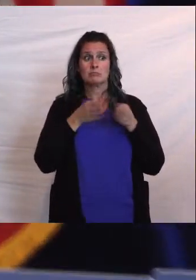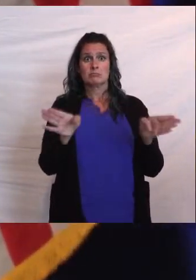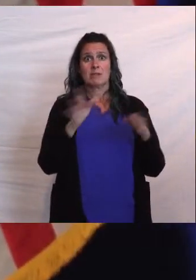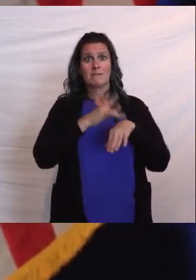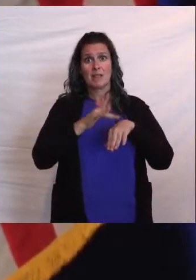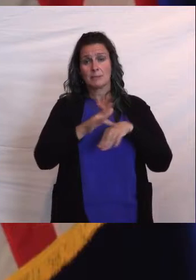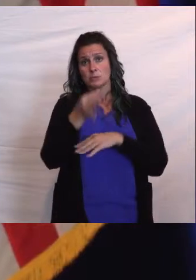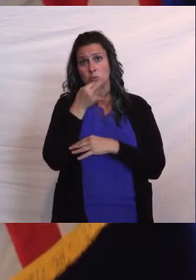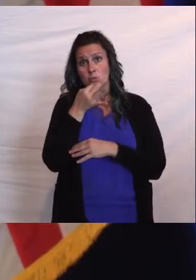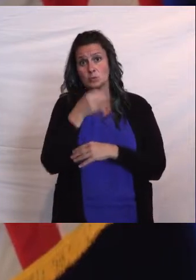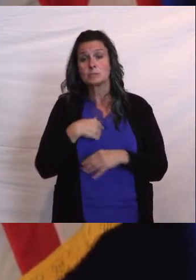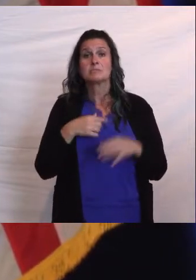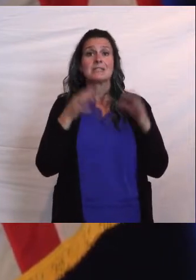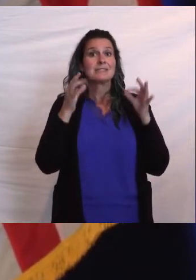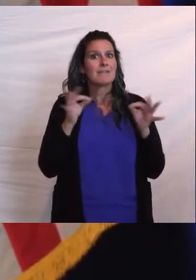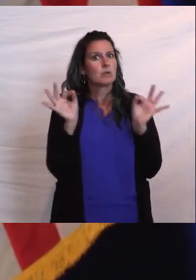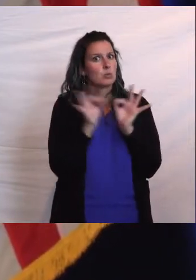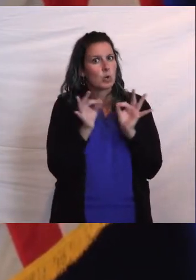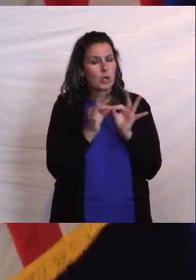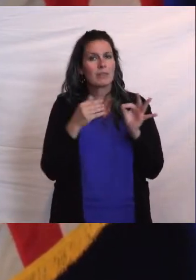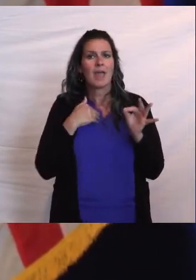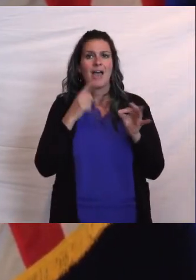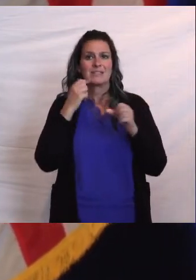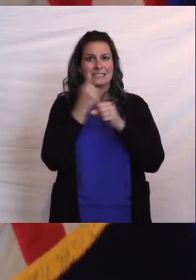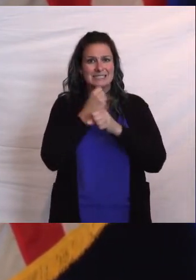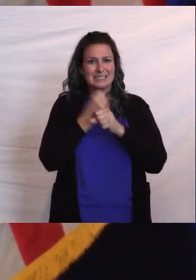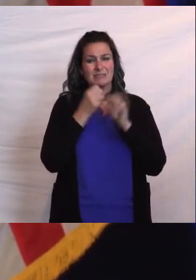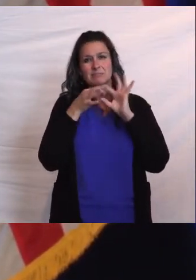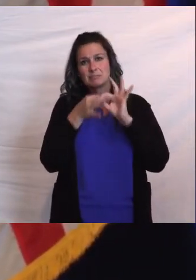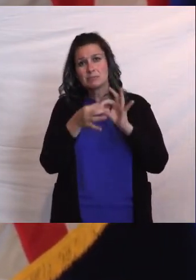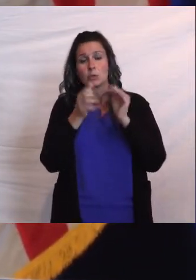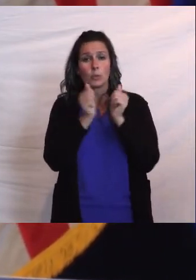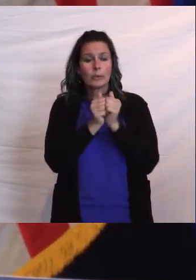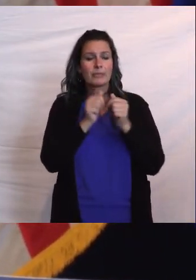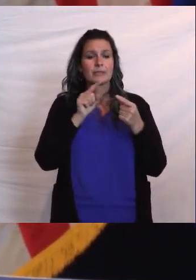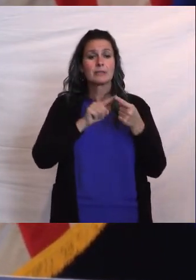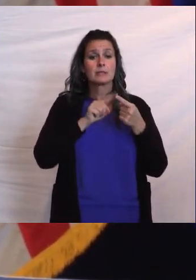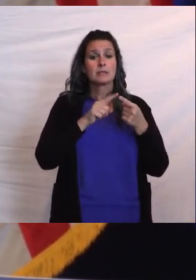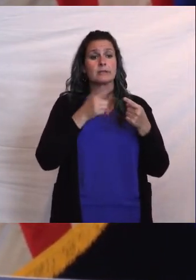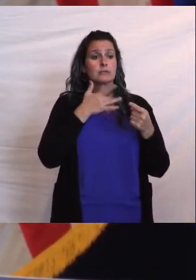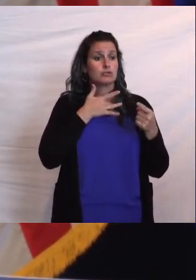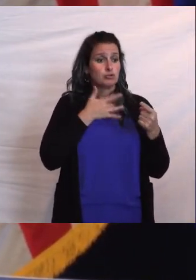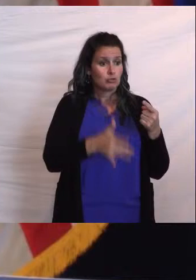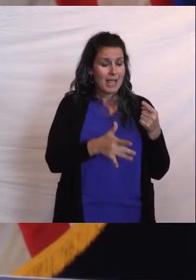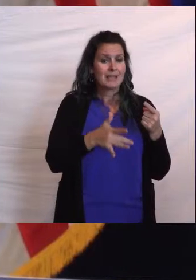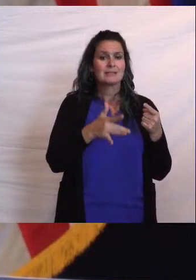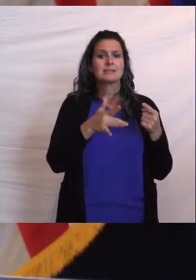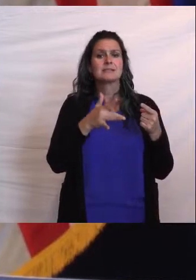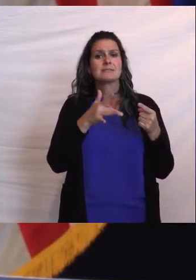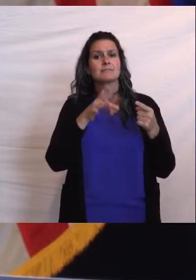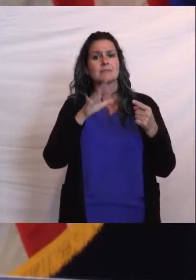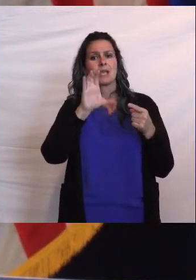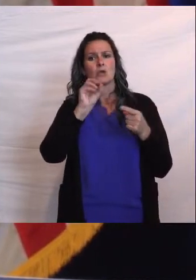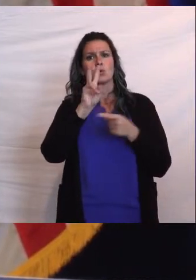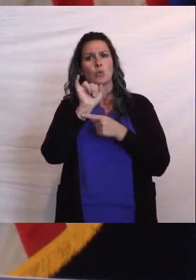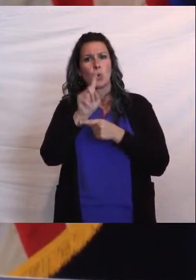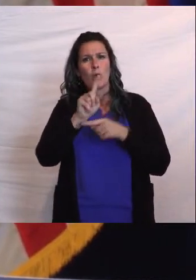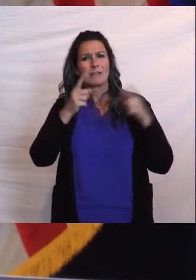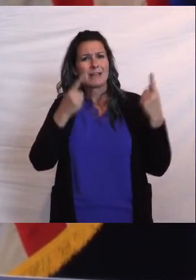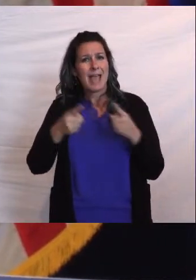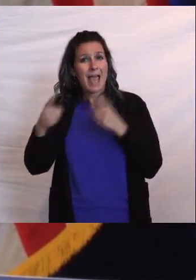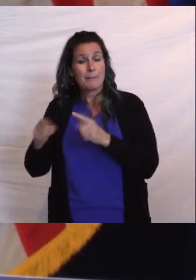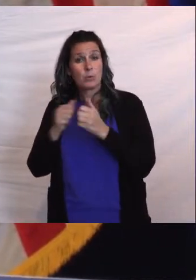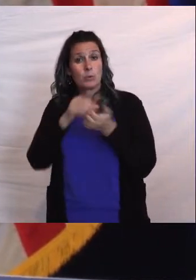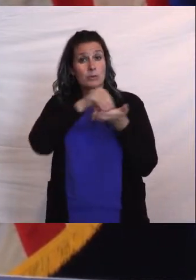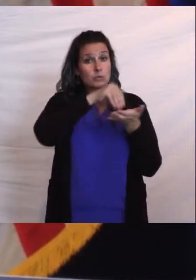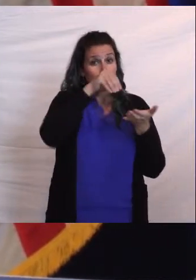and certainly the utility of having these data about the trends in COVID activity among the